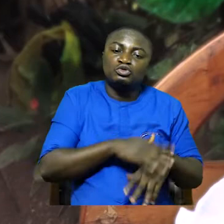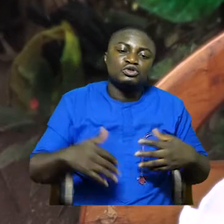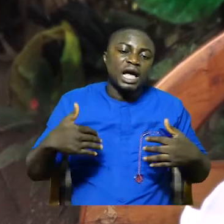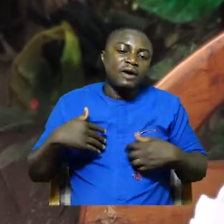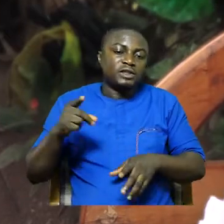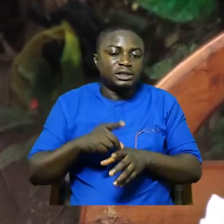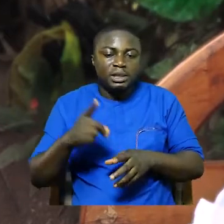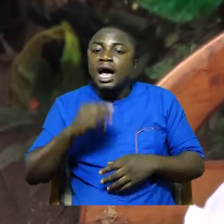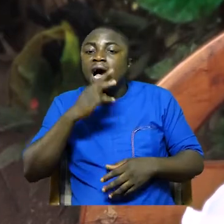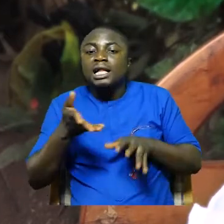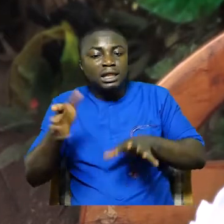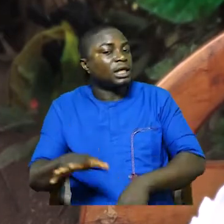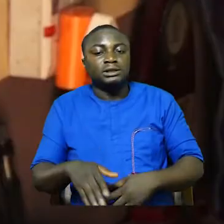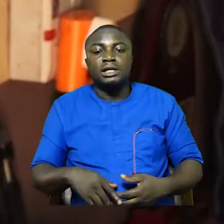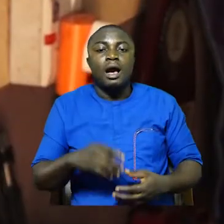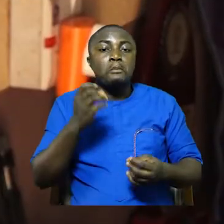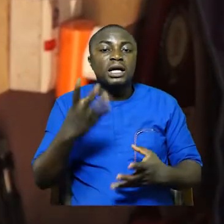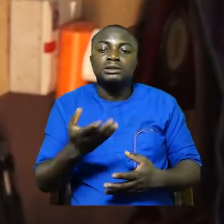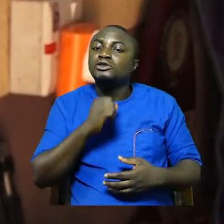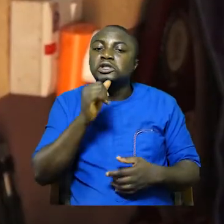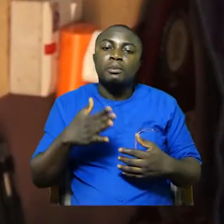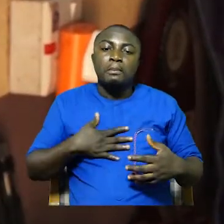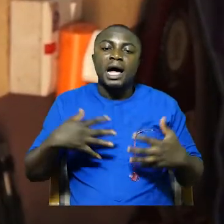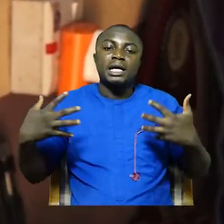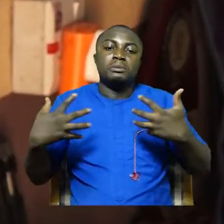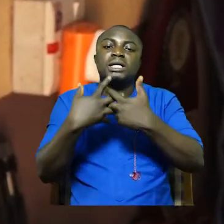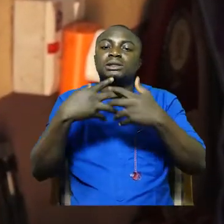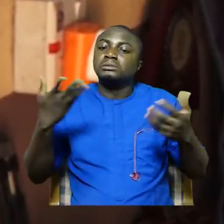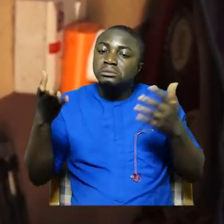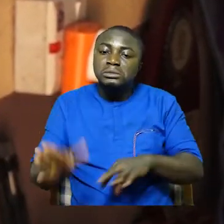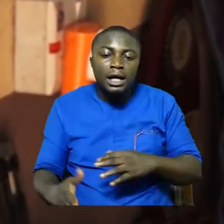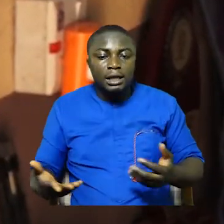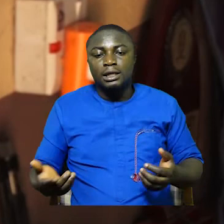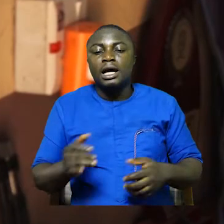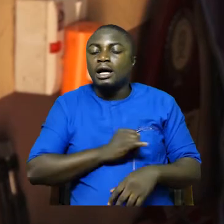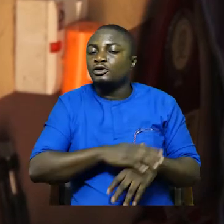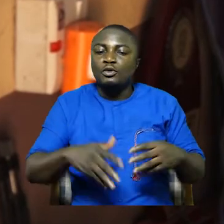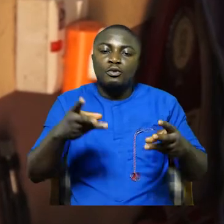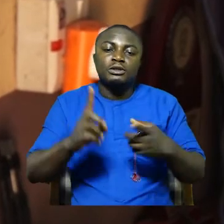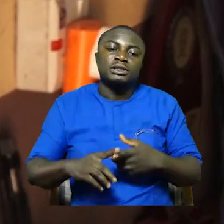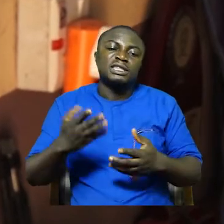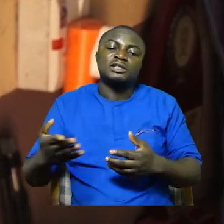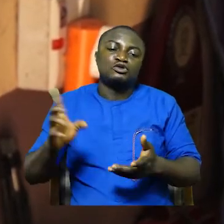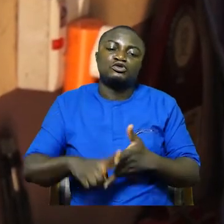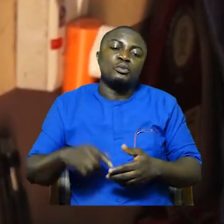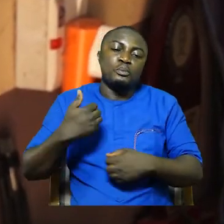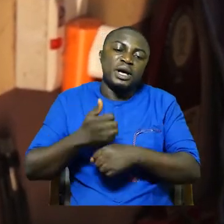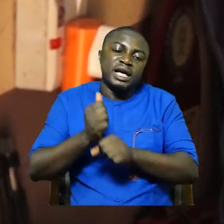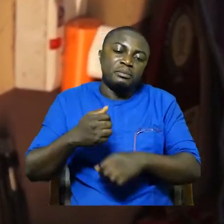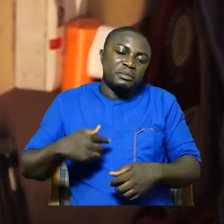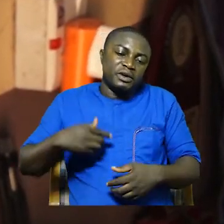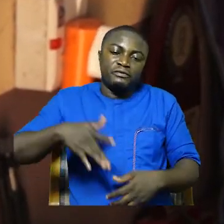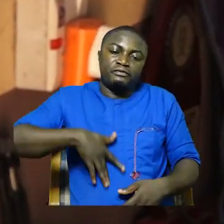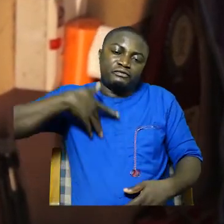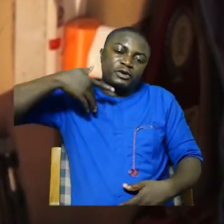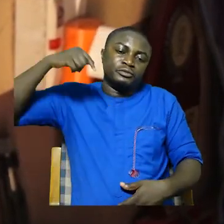physical disability, but they are dead. They did not reach my age and they died. You see, I don't want things to be weighing